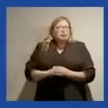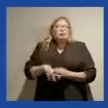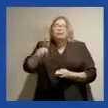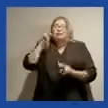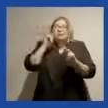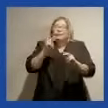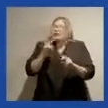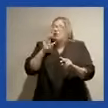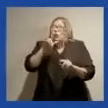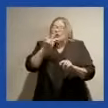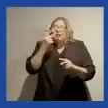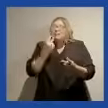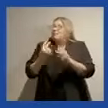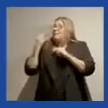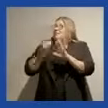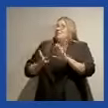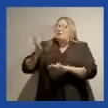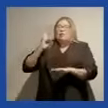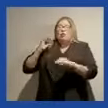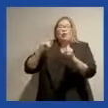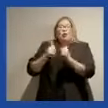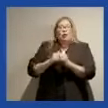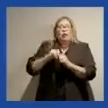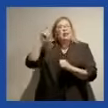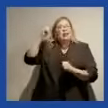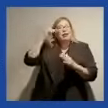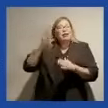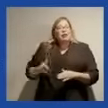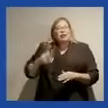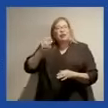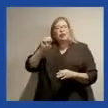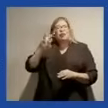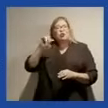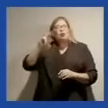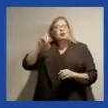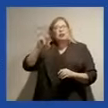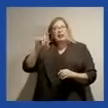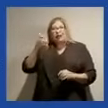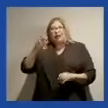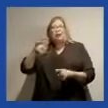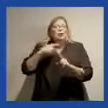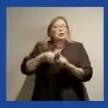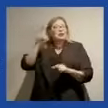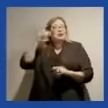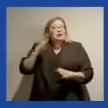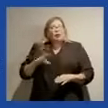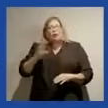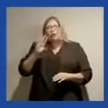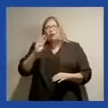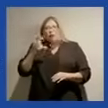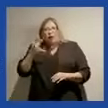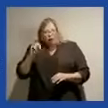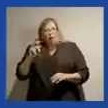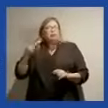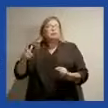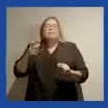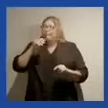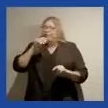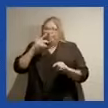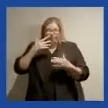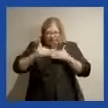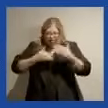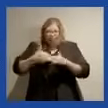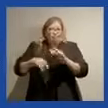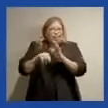and Brown administrations, some of the challenges those administrations faced, and they move forward. And state proved its resiliency,